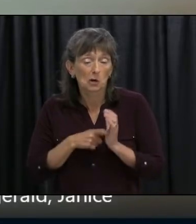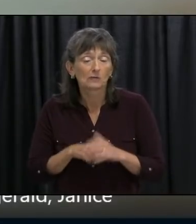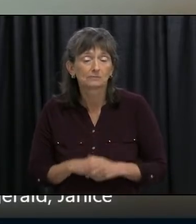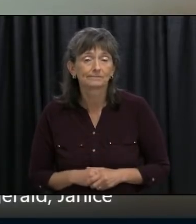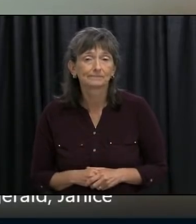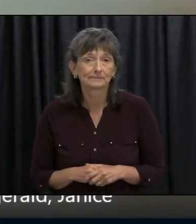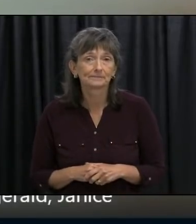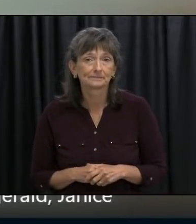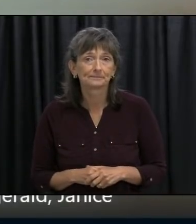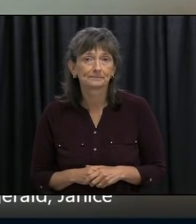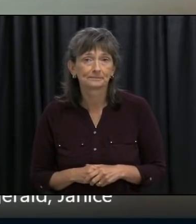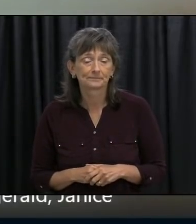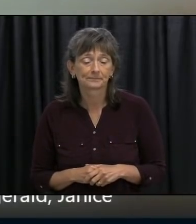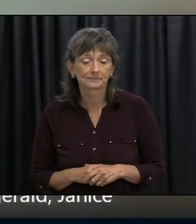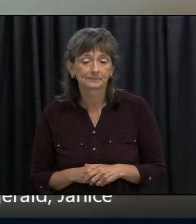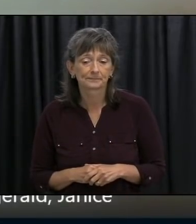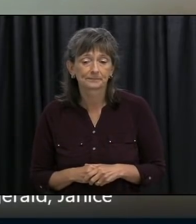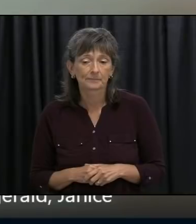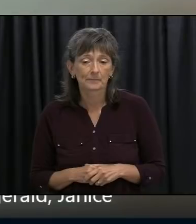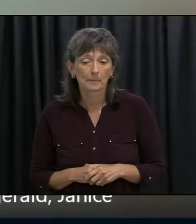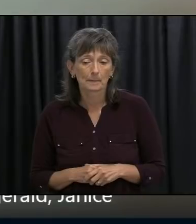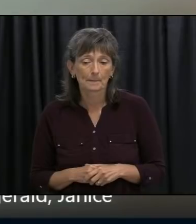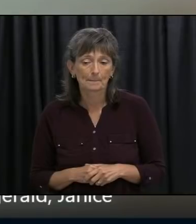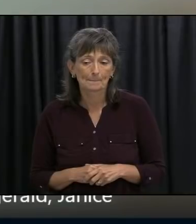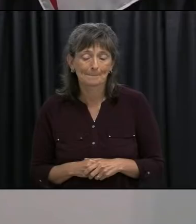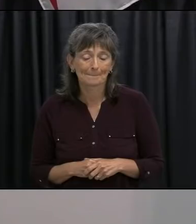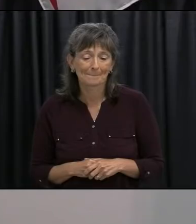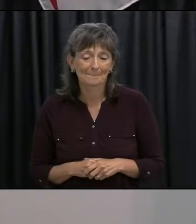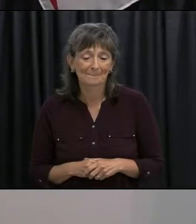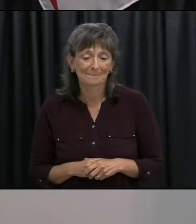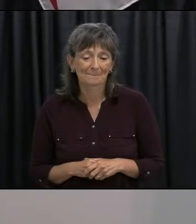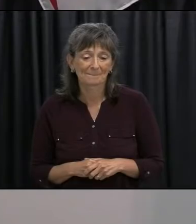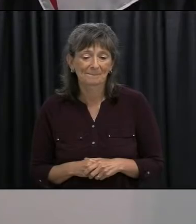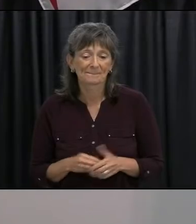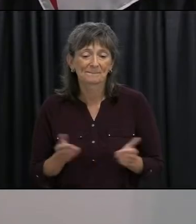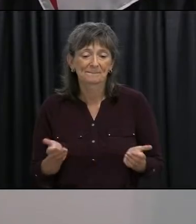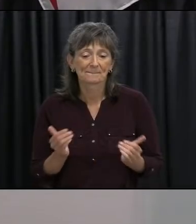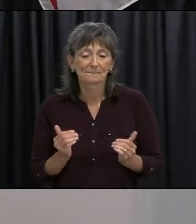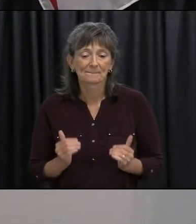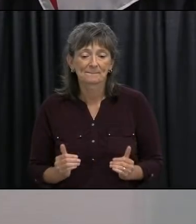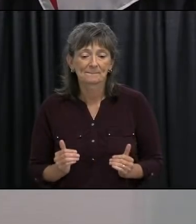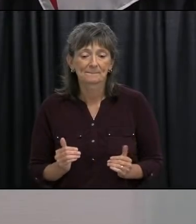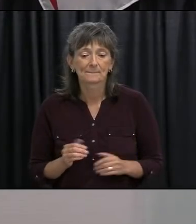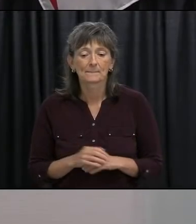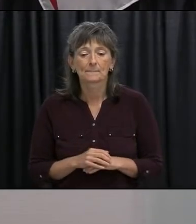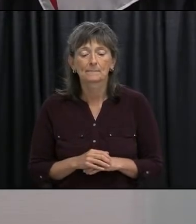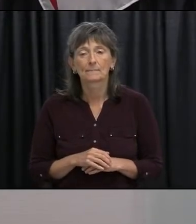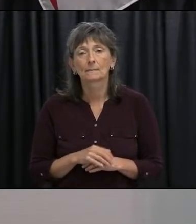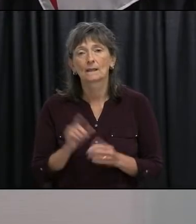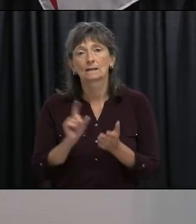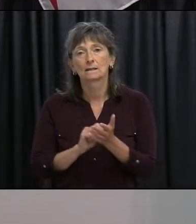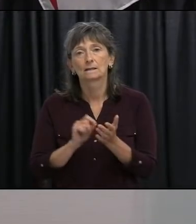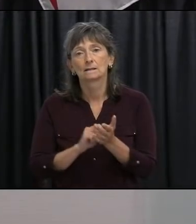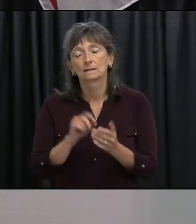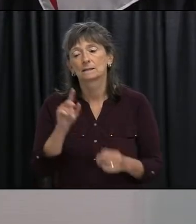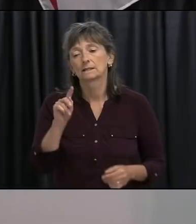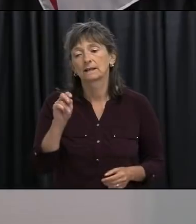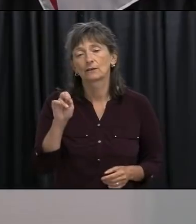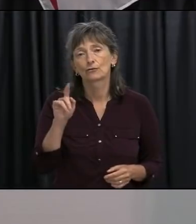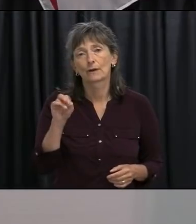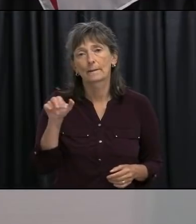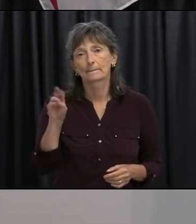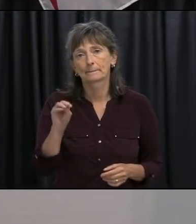we would have to consider. Thank you. Our next questions are from Peter Jackson of The Telegram. Please go